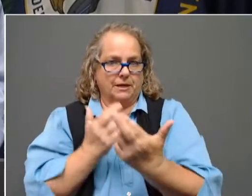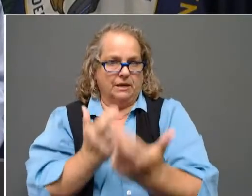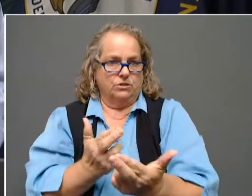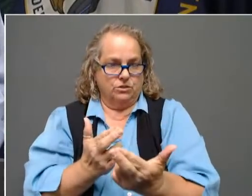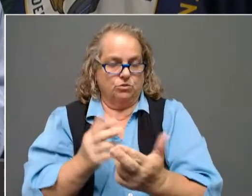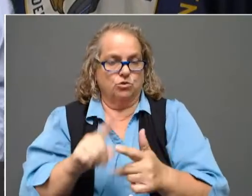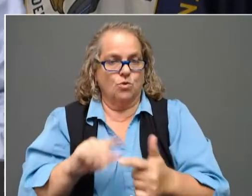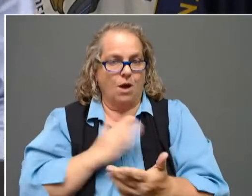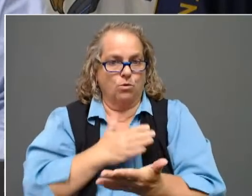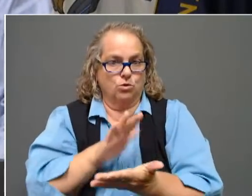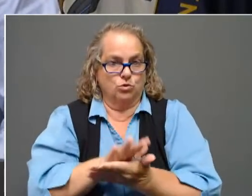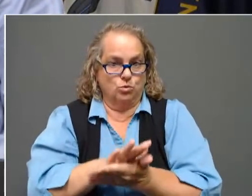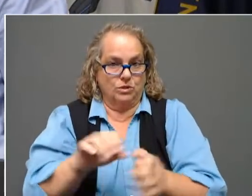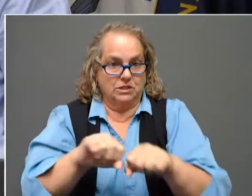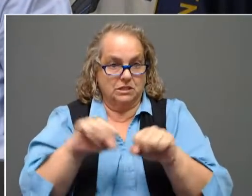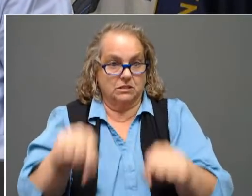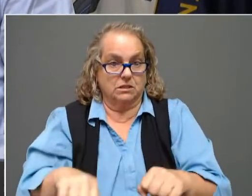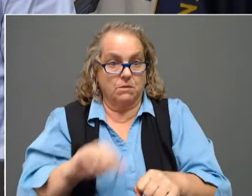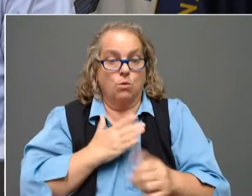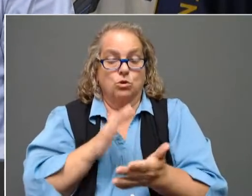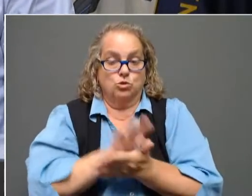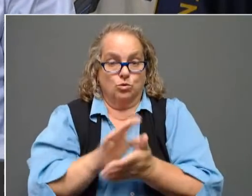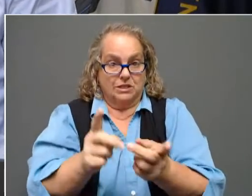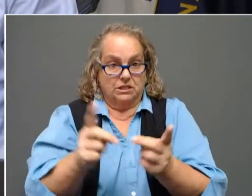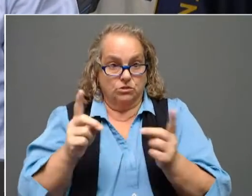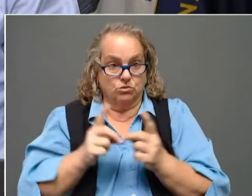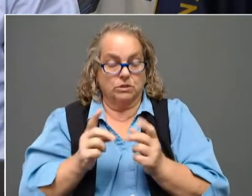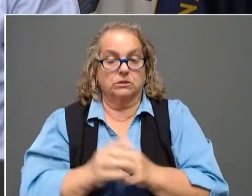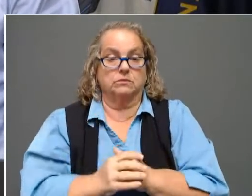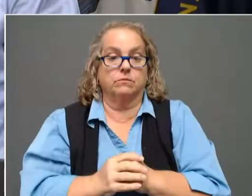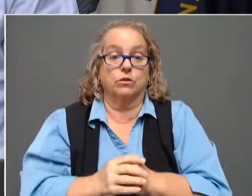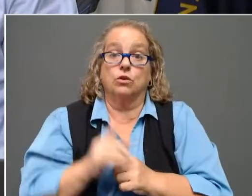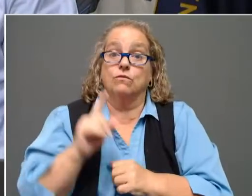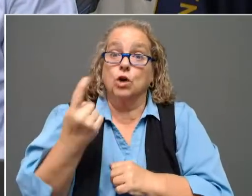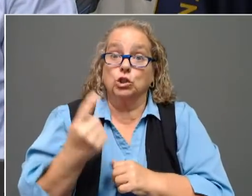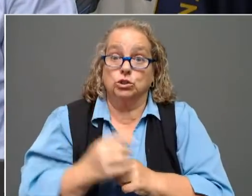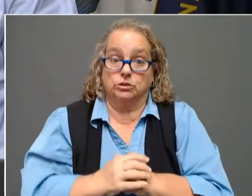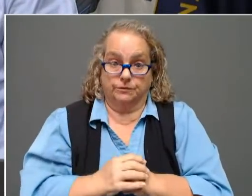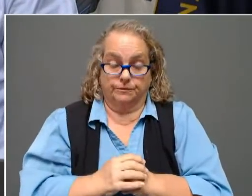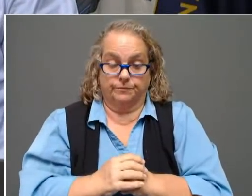school systems, our school districts. First,